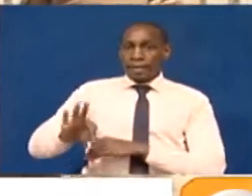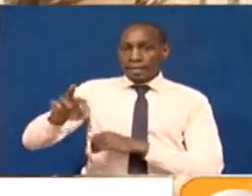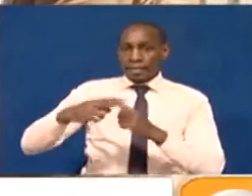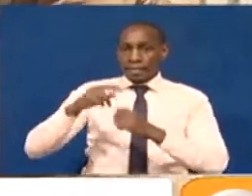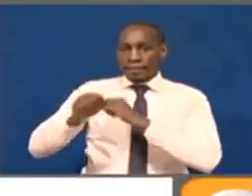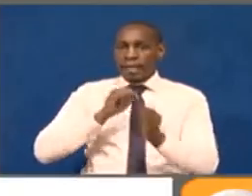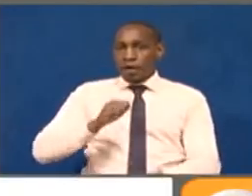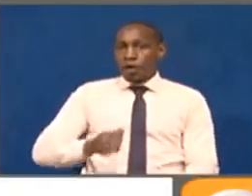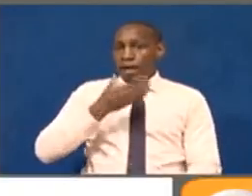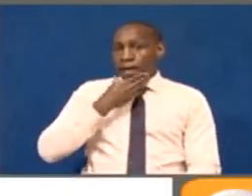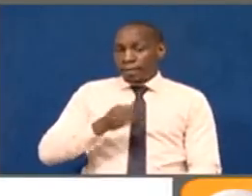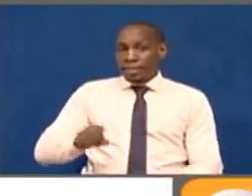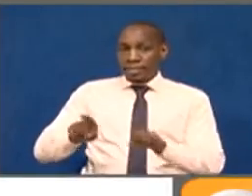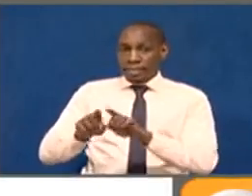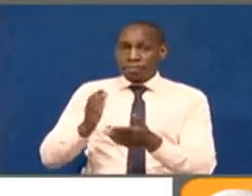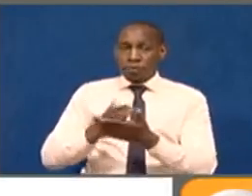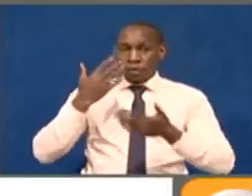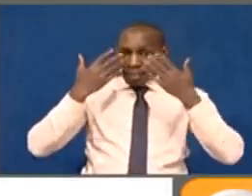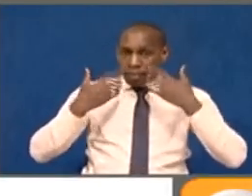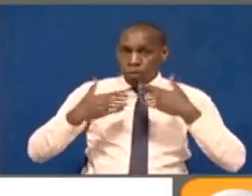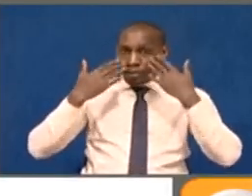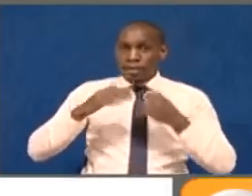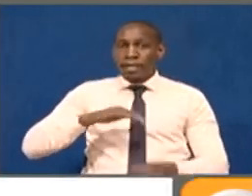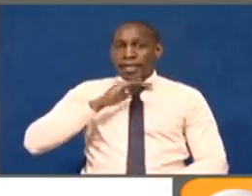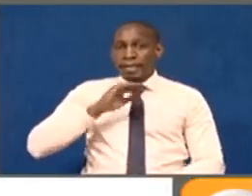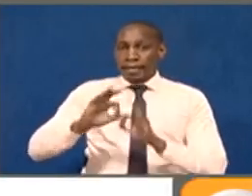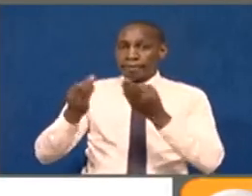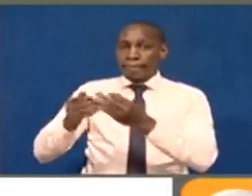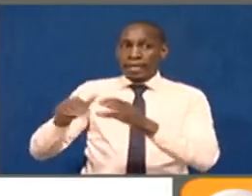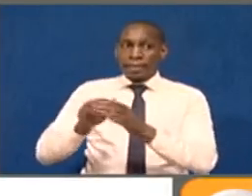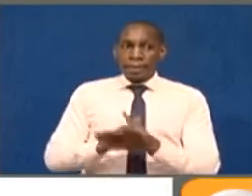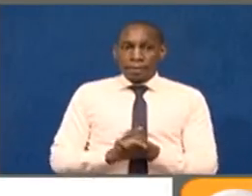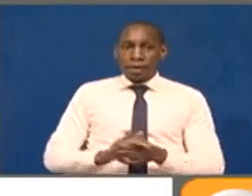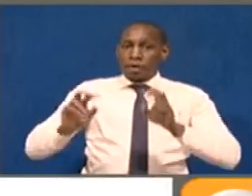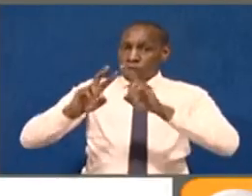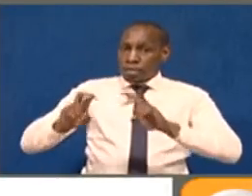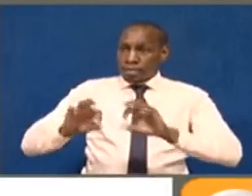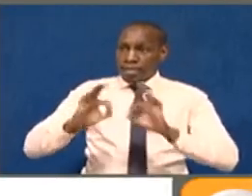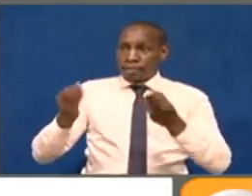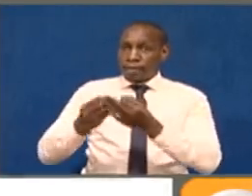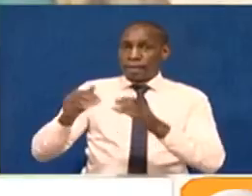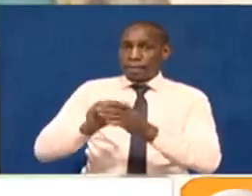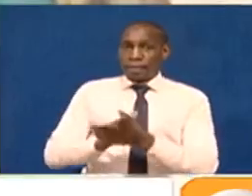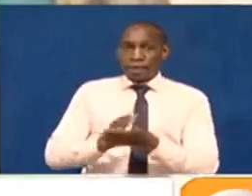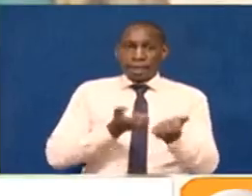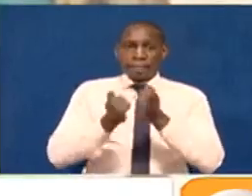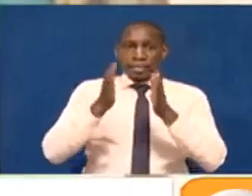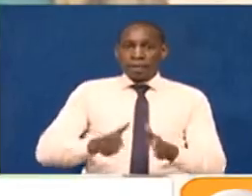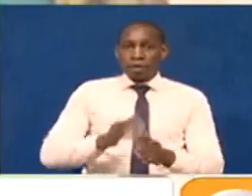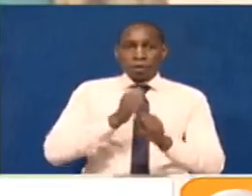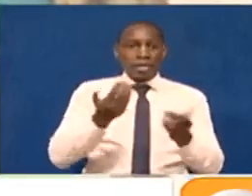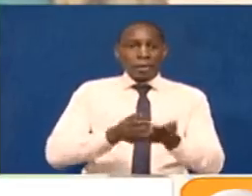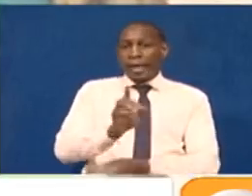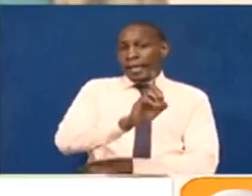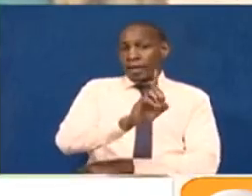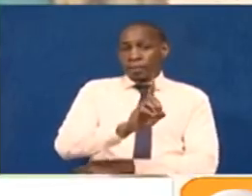37-year-old Philemon Chepkwony is also mourning the death of their kin. The search of their loved one, a businessman based in